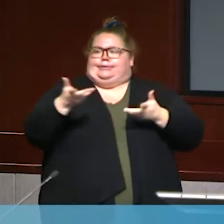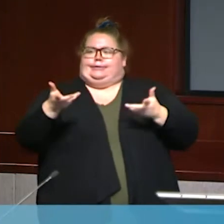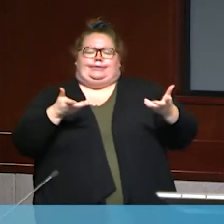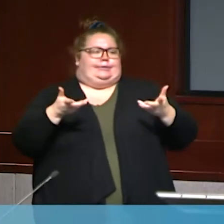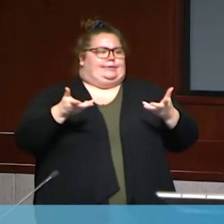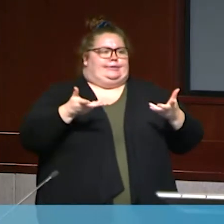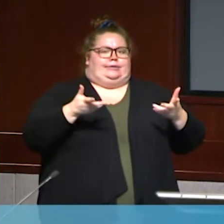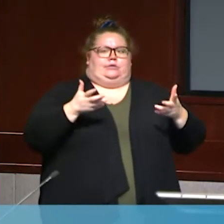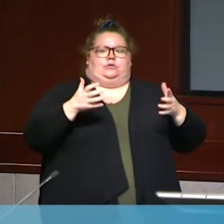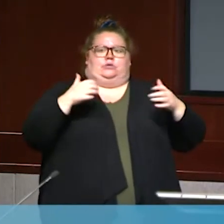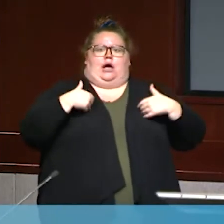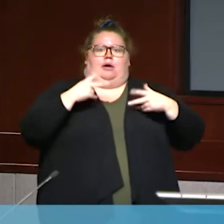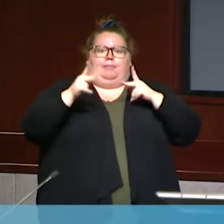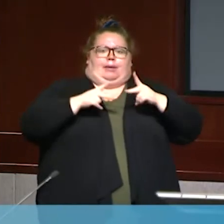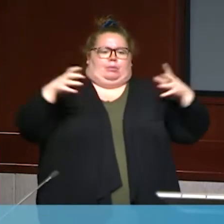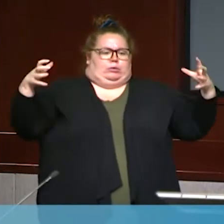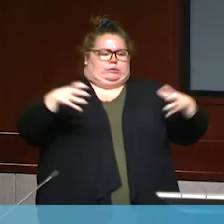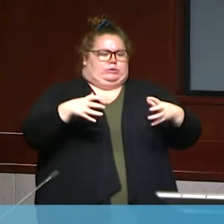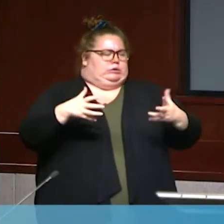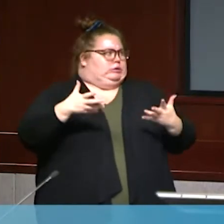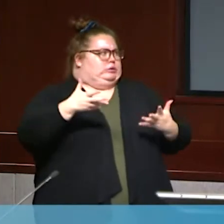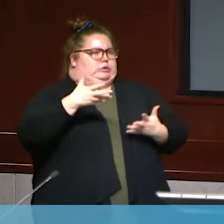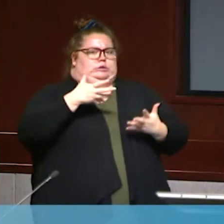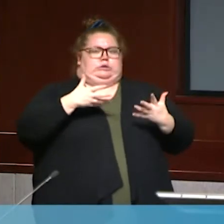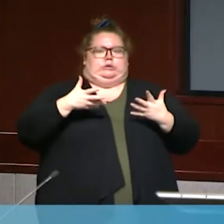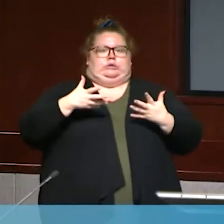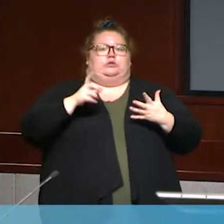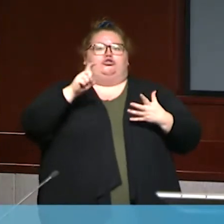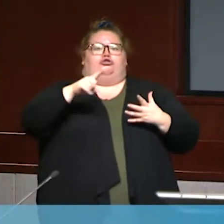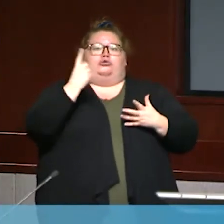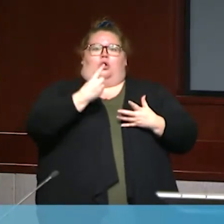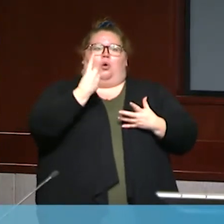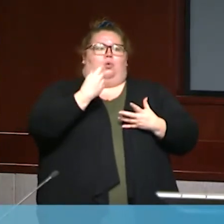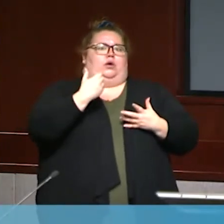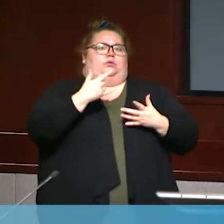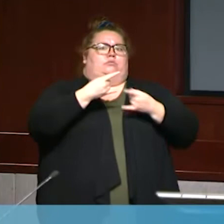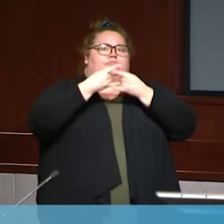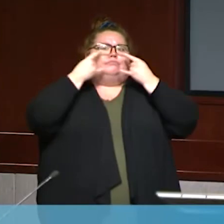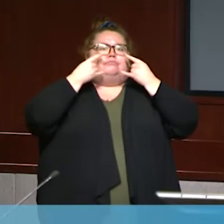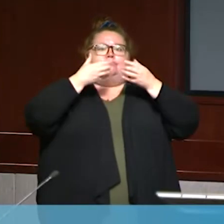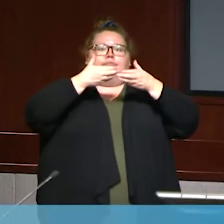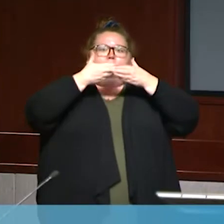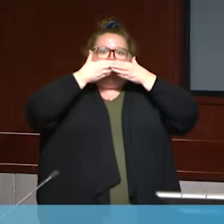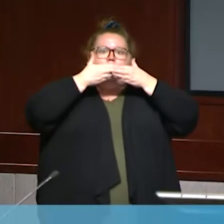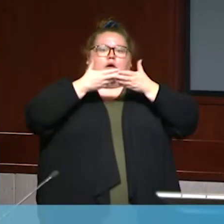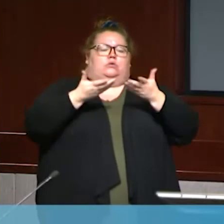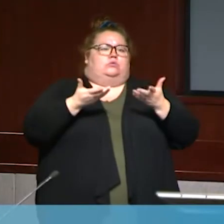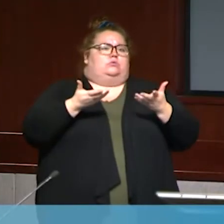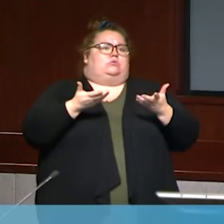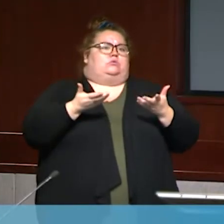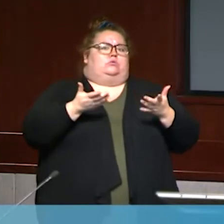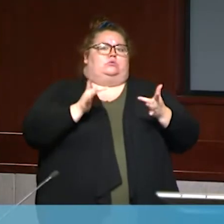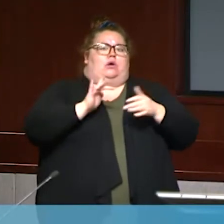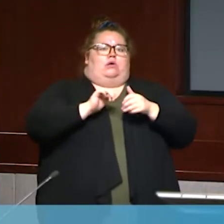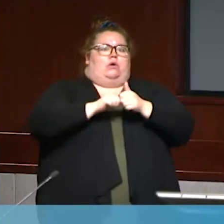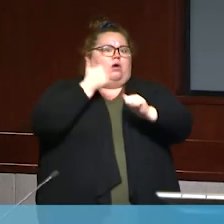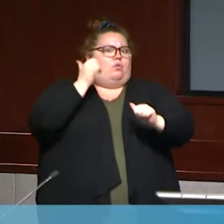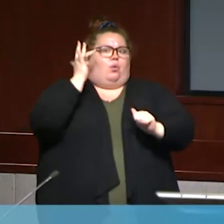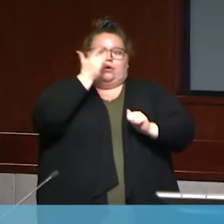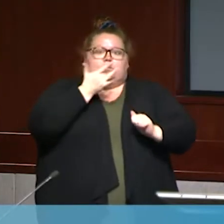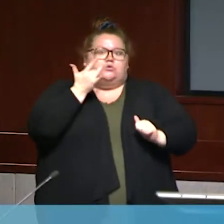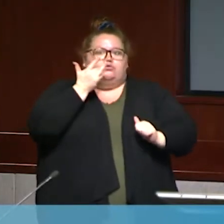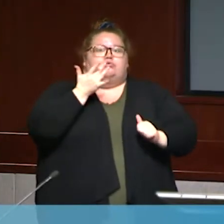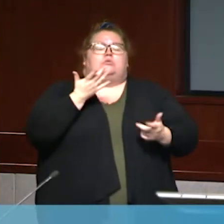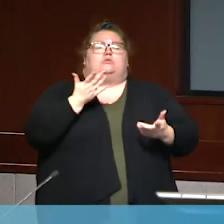unfamiliar with, you should be wearing a mask when you're up close and personal for a sustained period of time. The recommendation is to wear